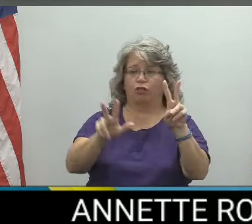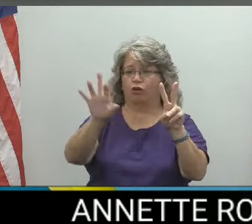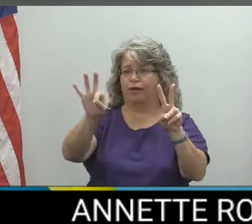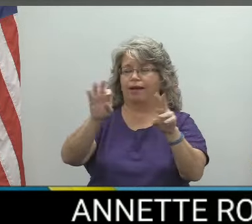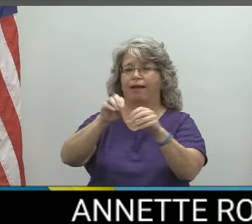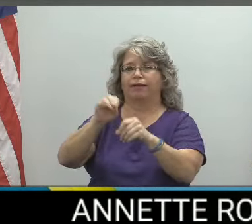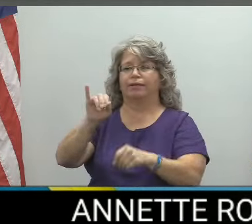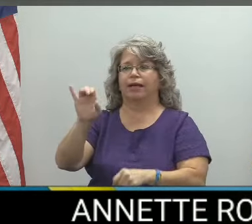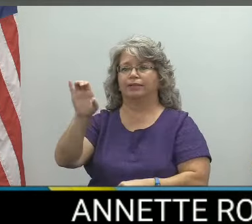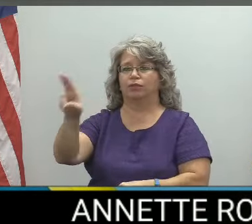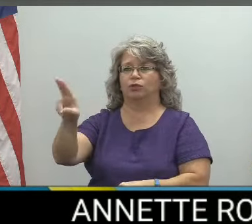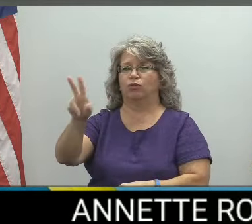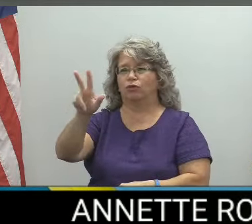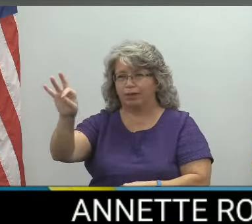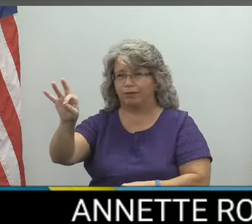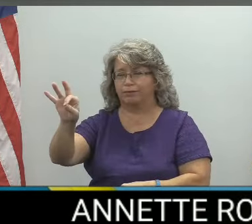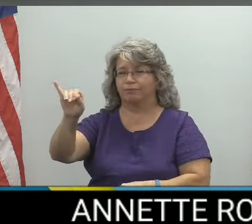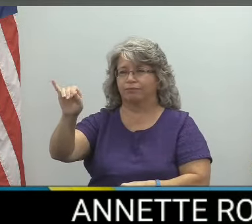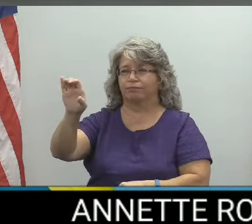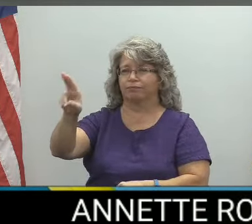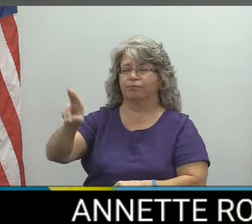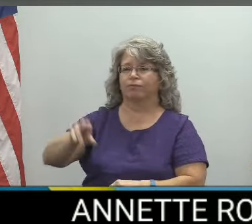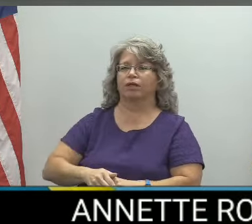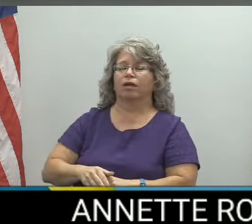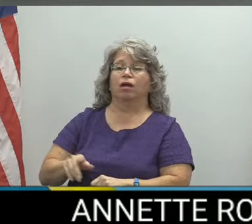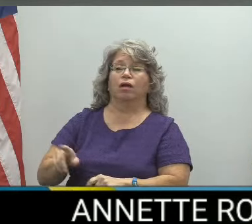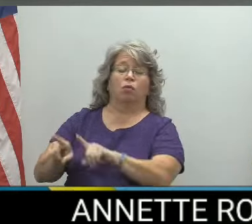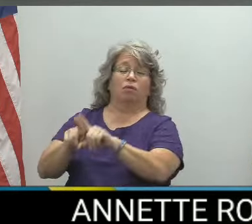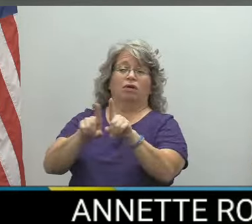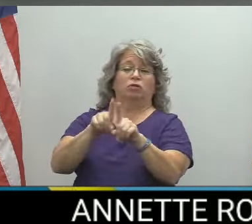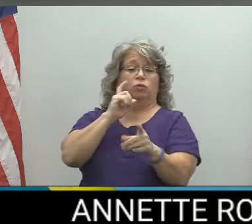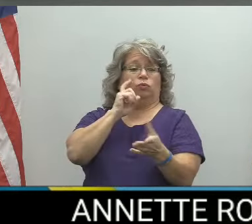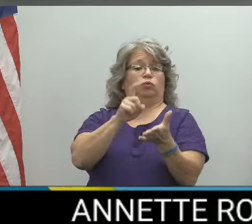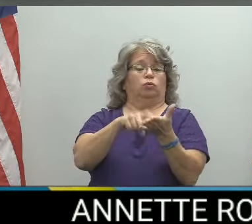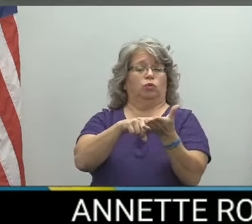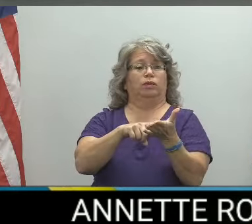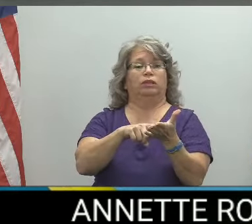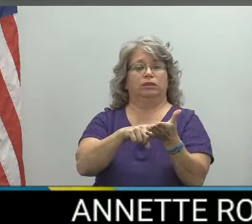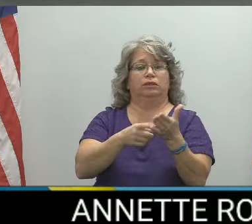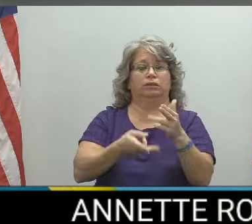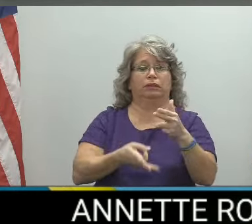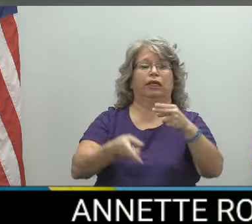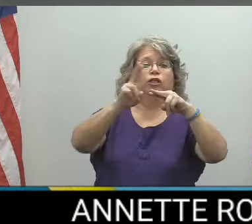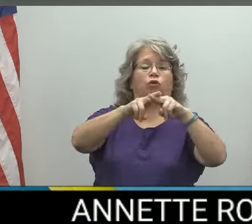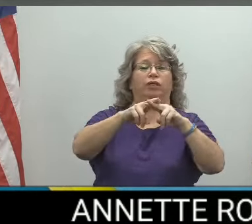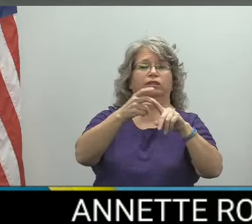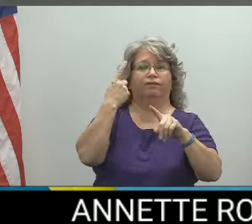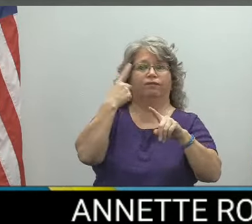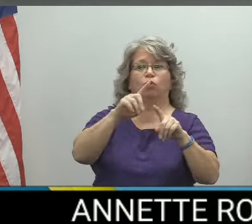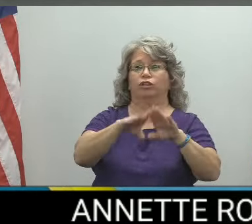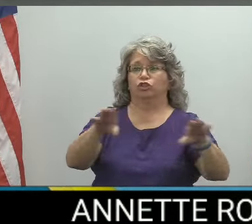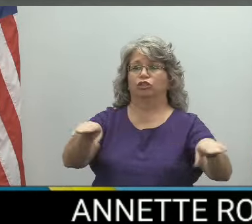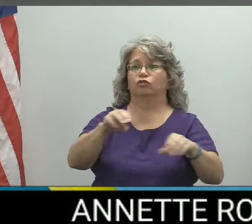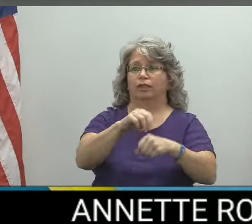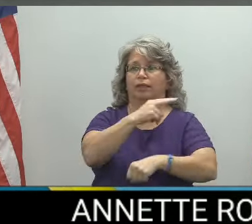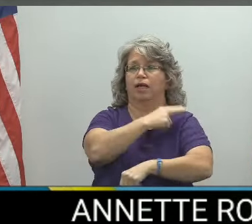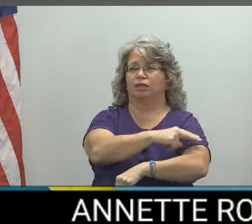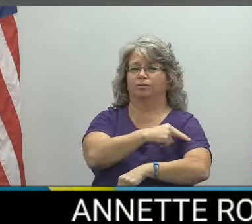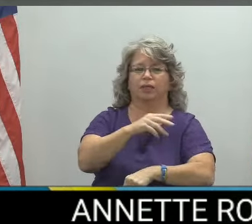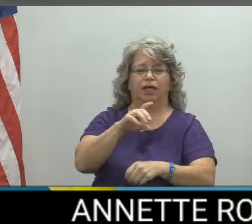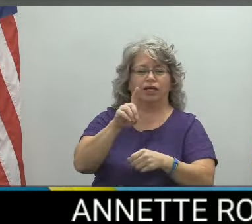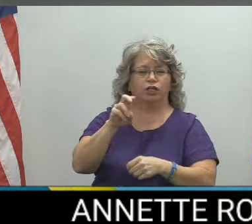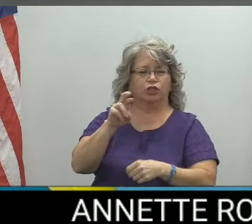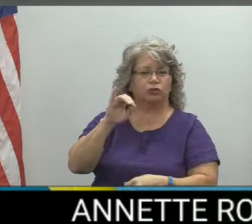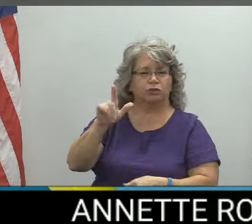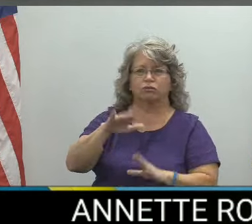also seen an increase in our Driscoll Hospital hospitalizations as well. So I think the last time I looked, we